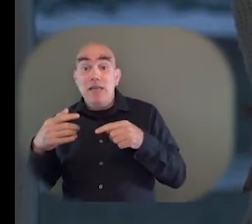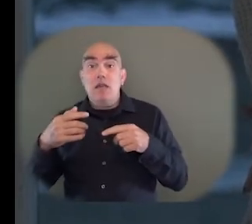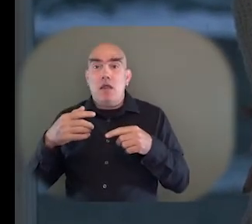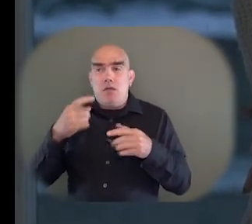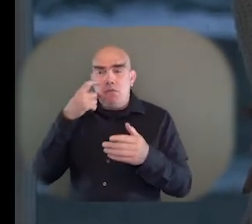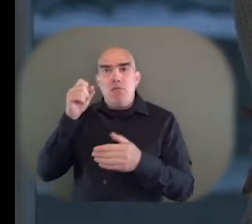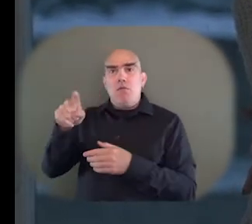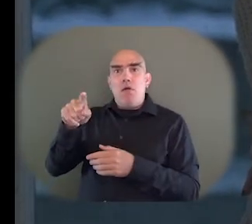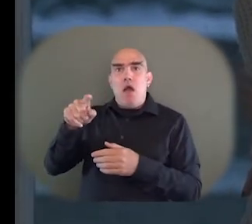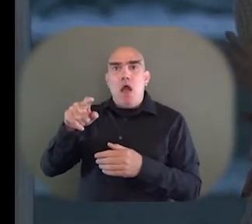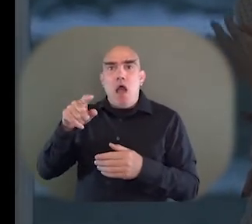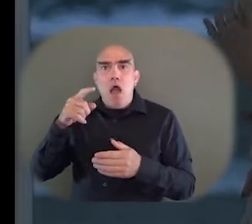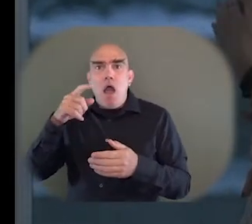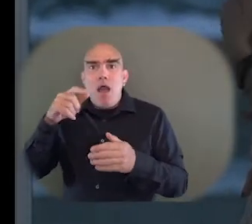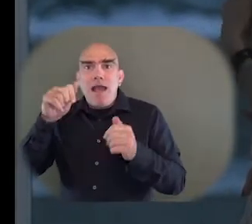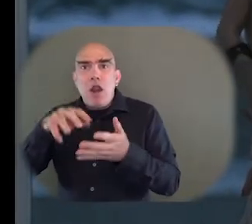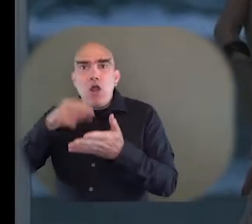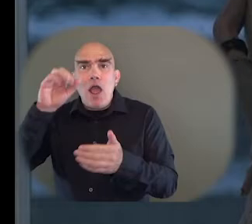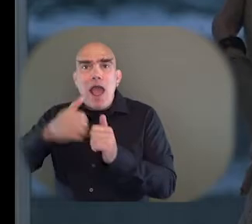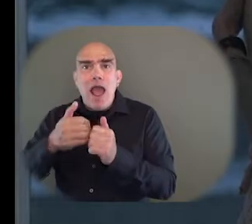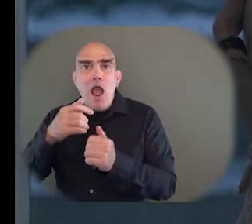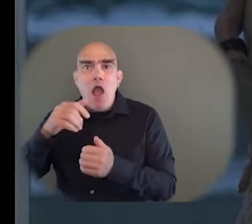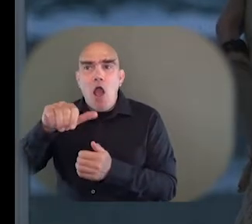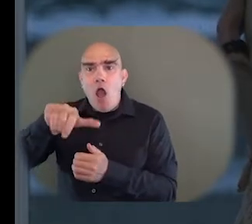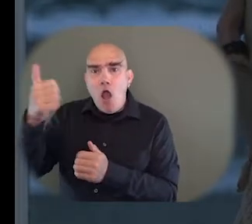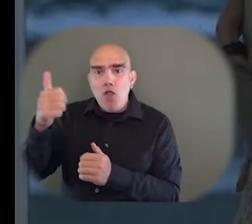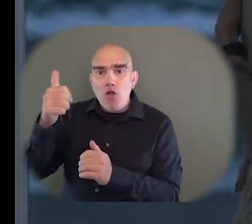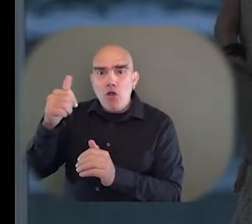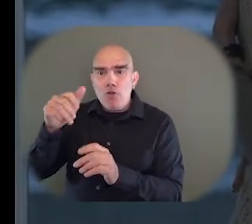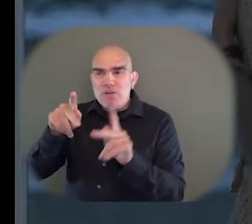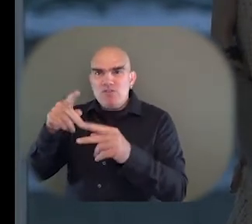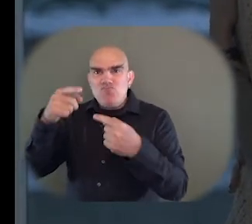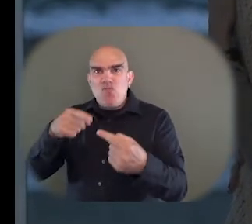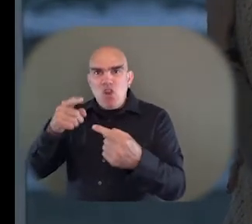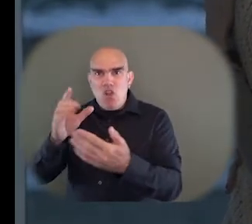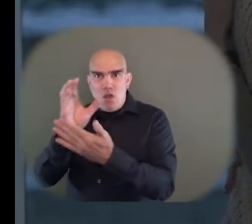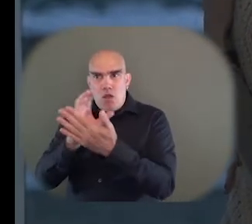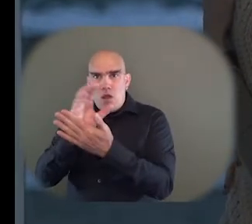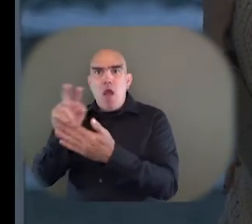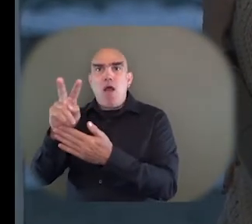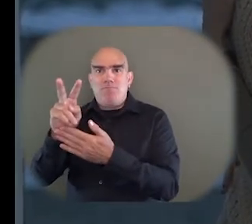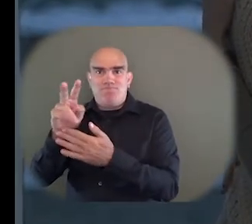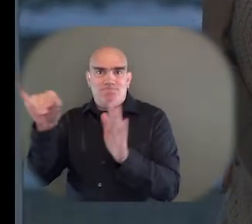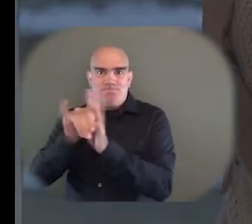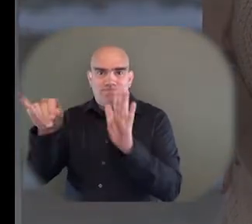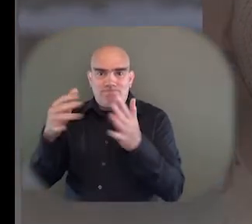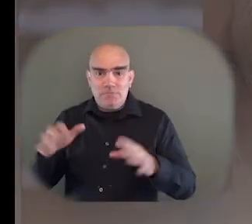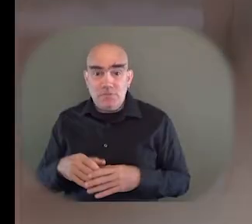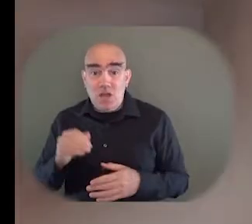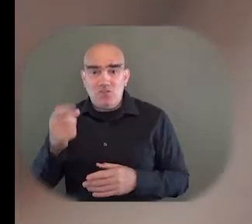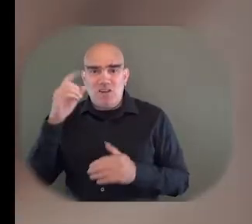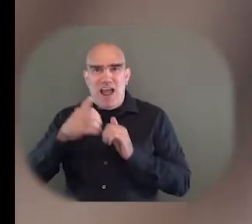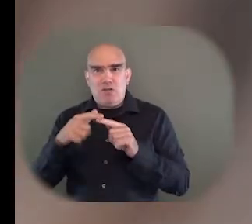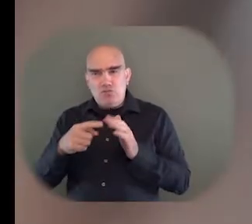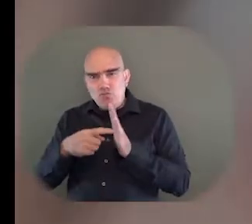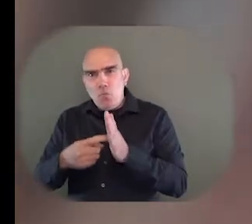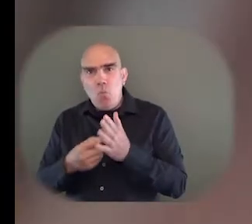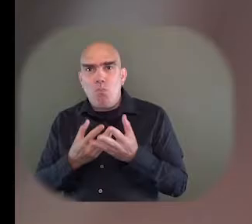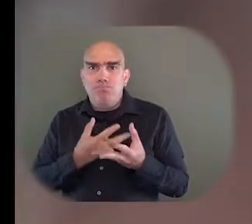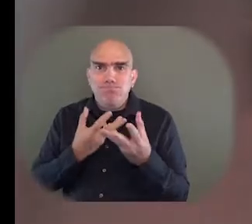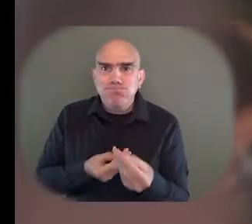other people are struggling very well and understand how to show compassion and empathy. Many people with